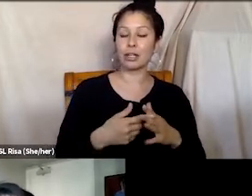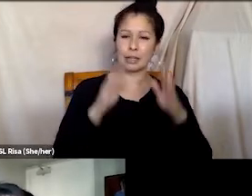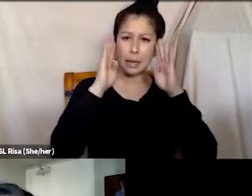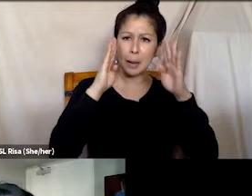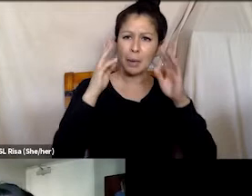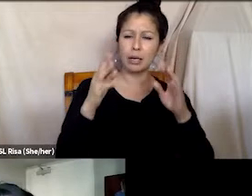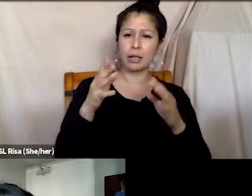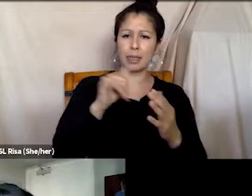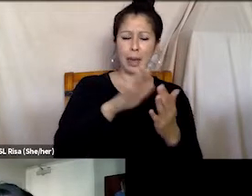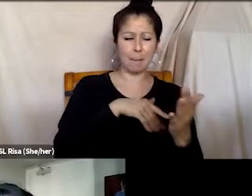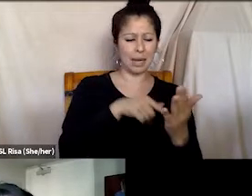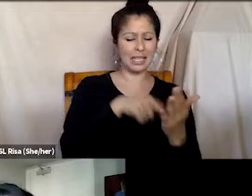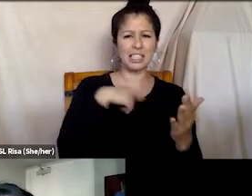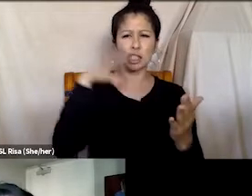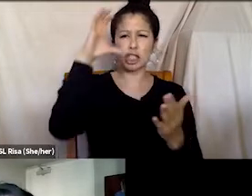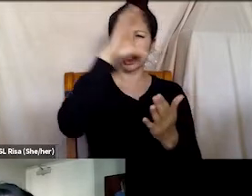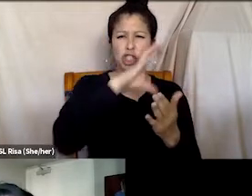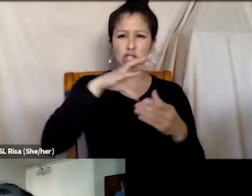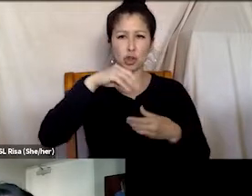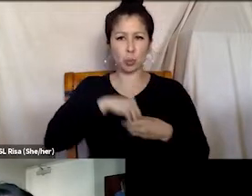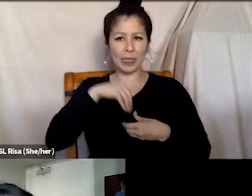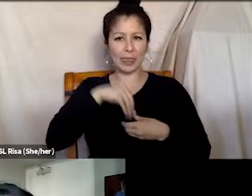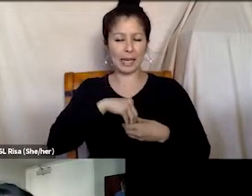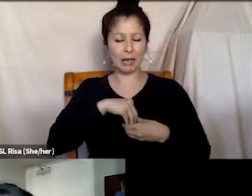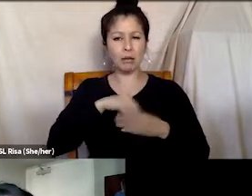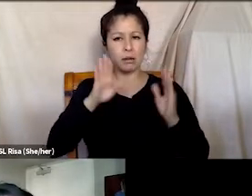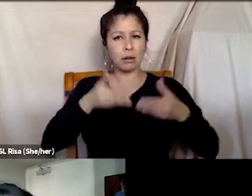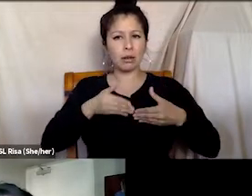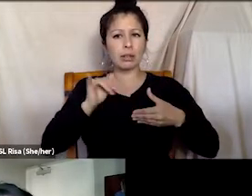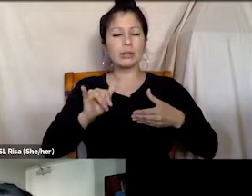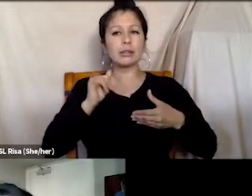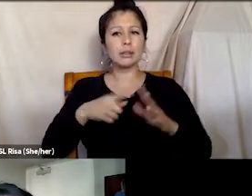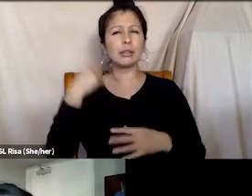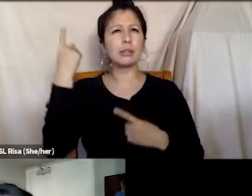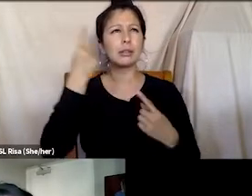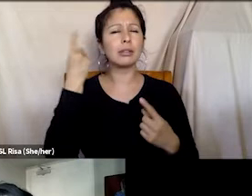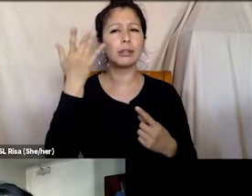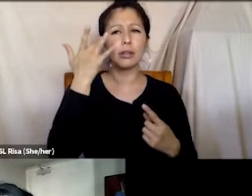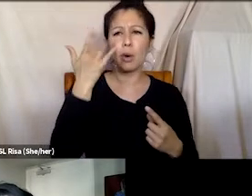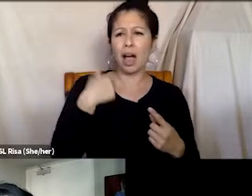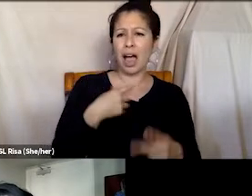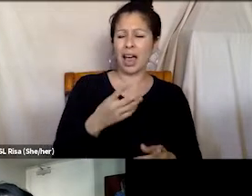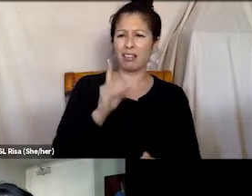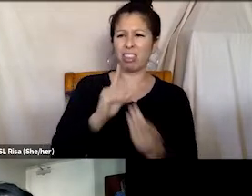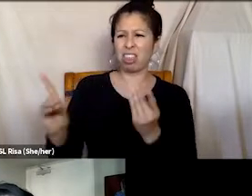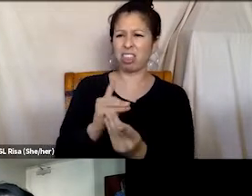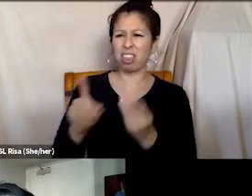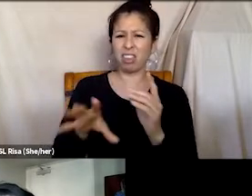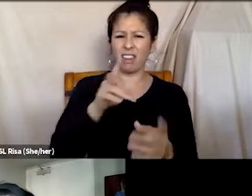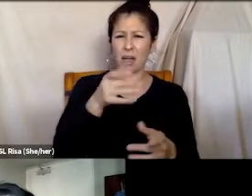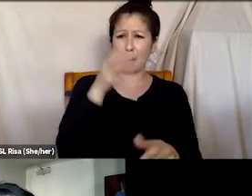attention to that painting that said to search within. And I started to wonder about things like, why did I keep dating violent